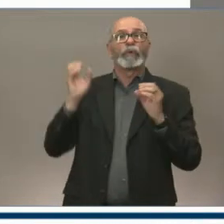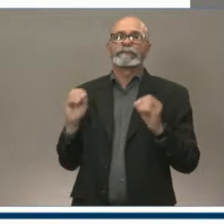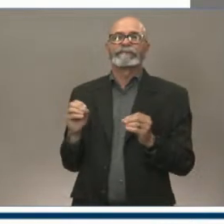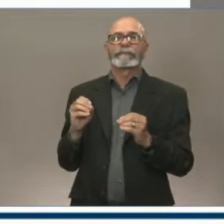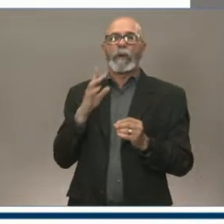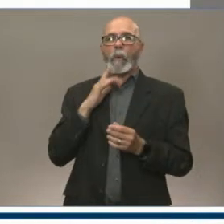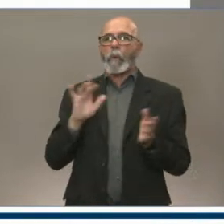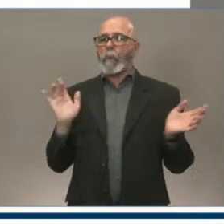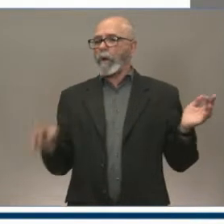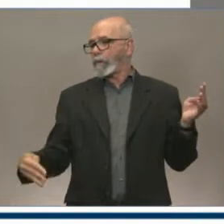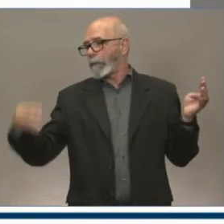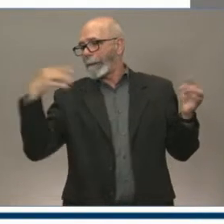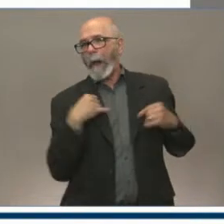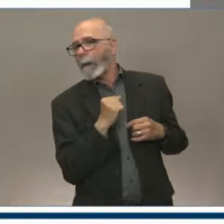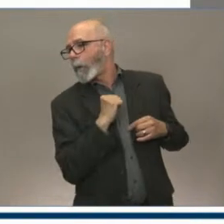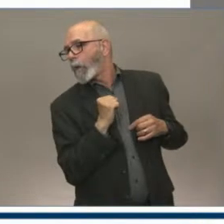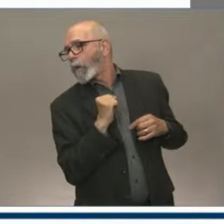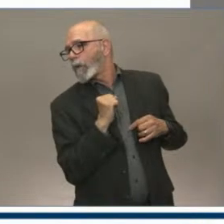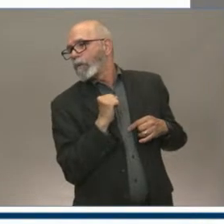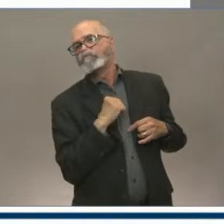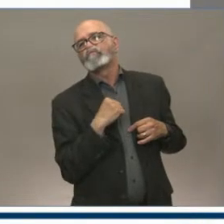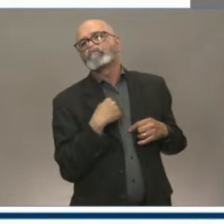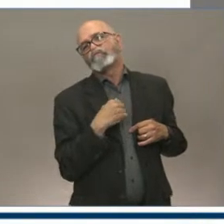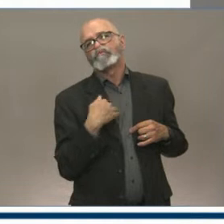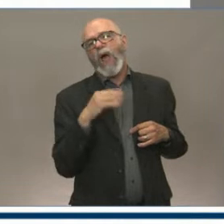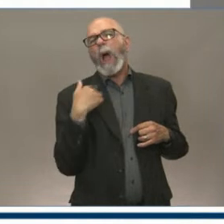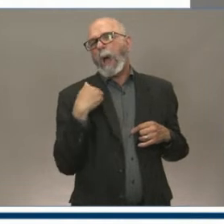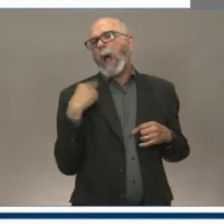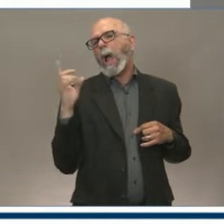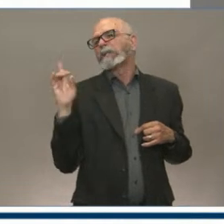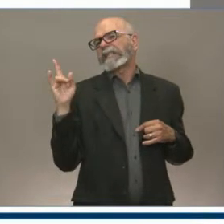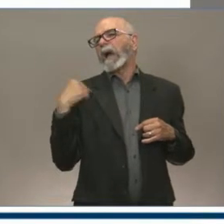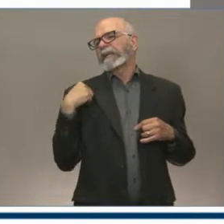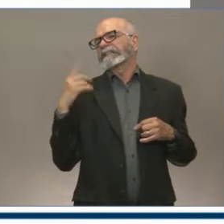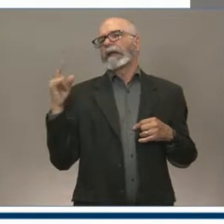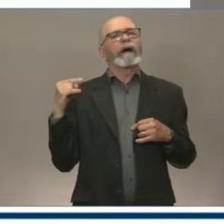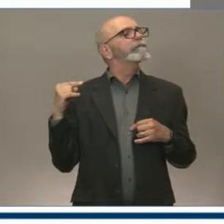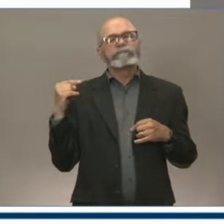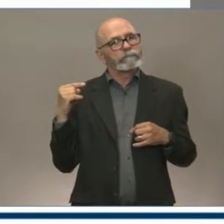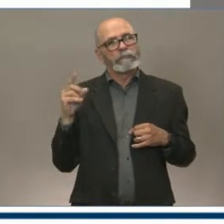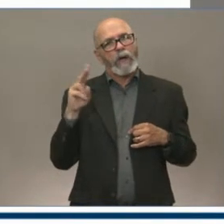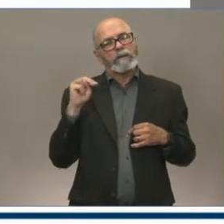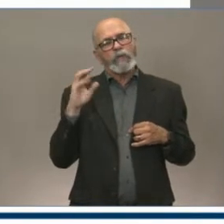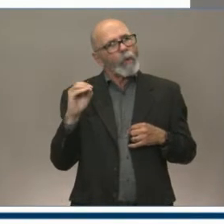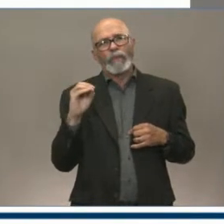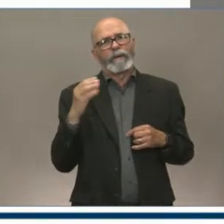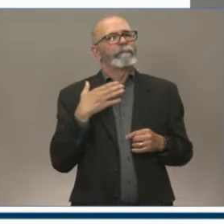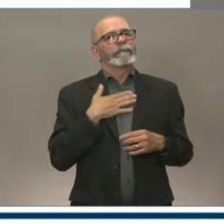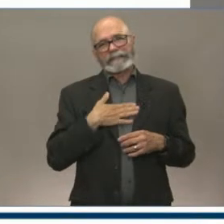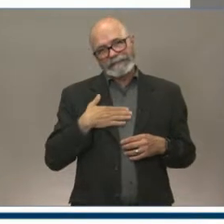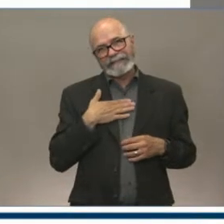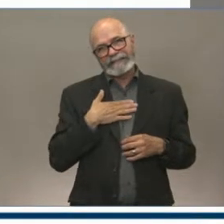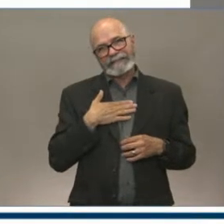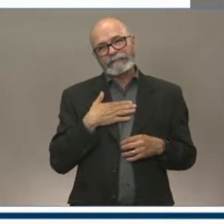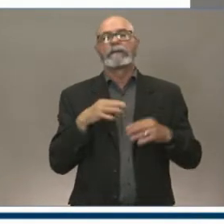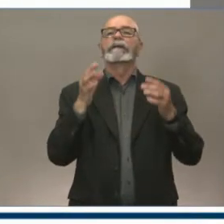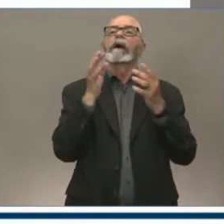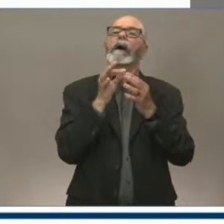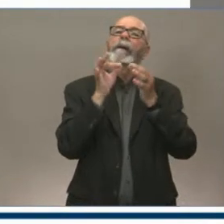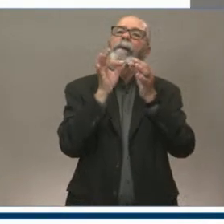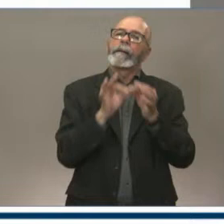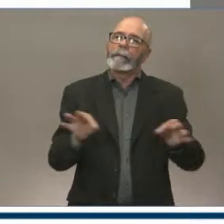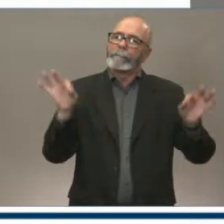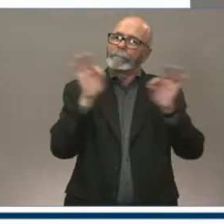do not do that. It is causing delays for those who are critical that they get a test. We need your patience and your